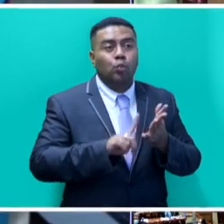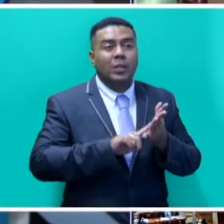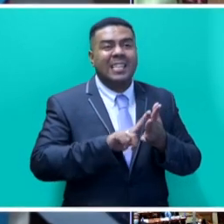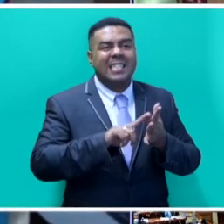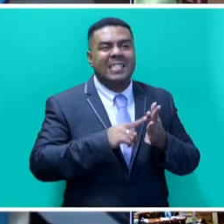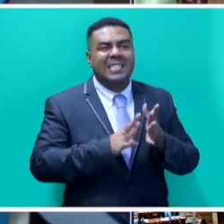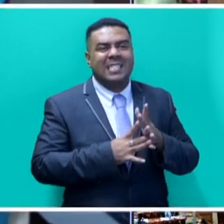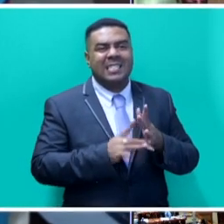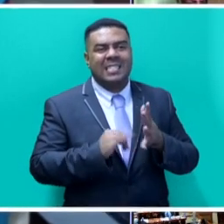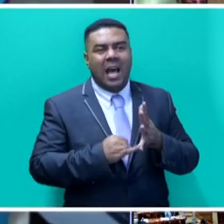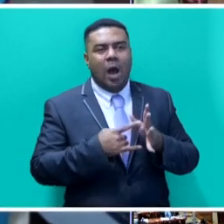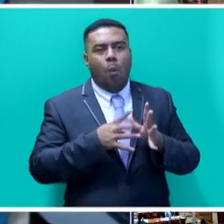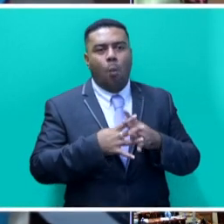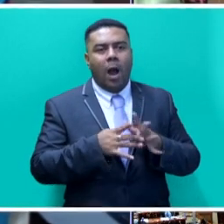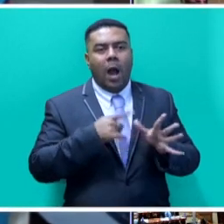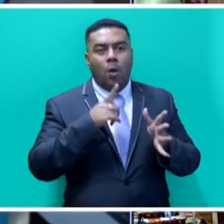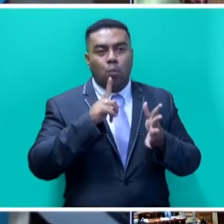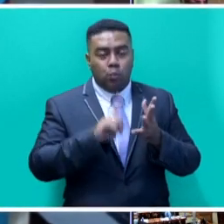Mr. Speaker,